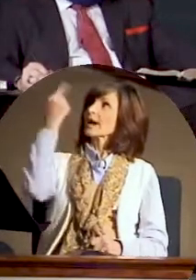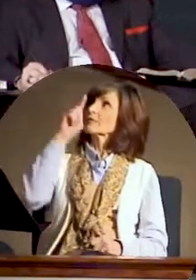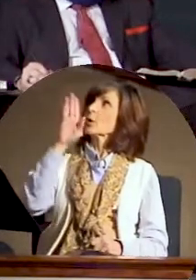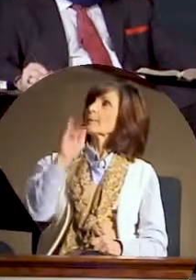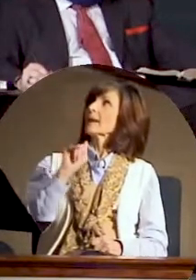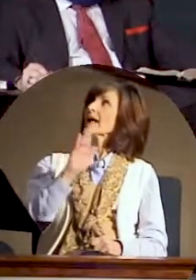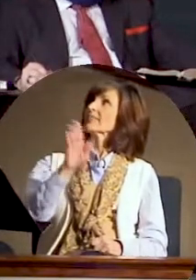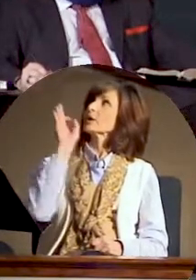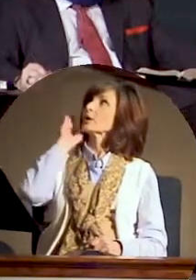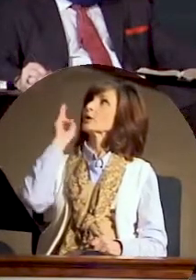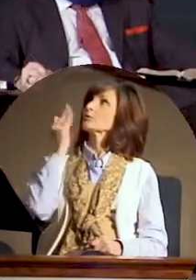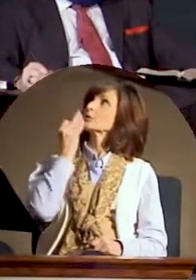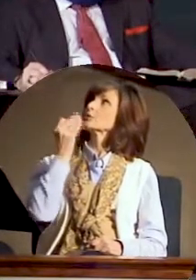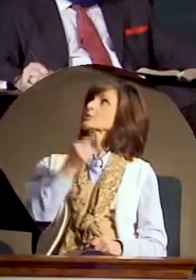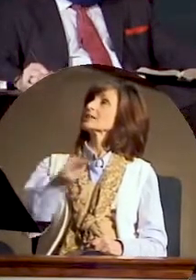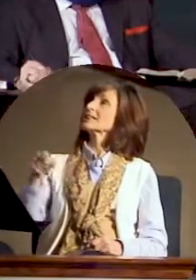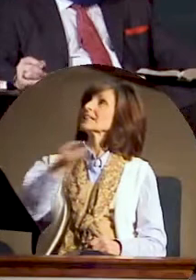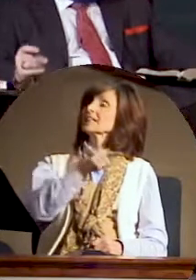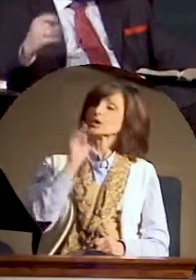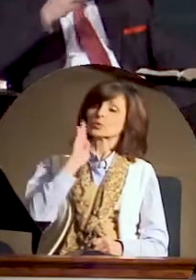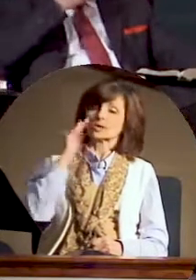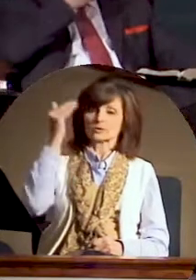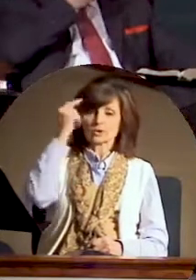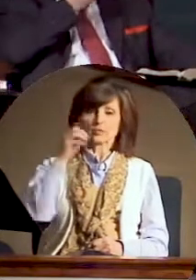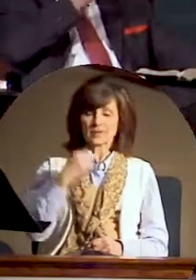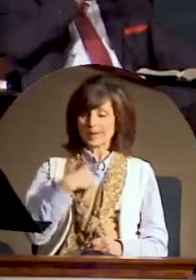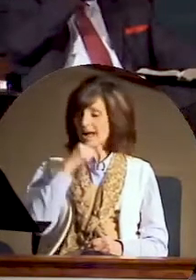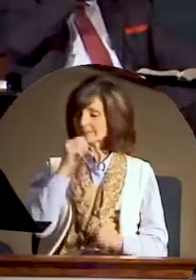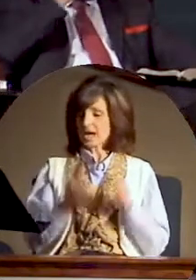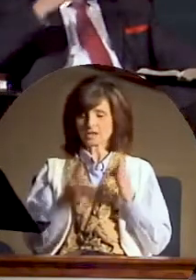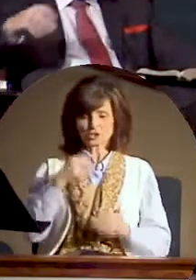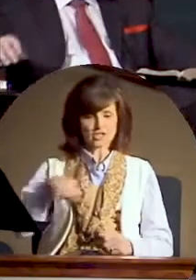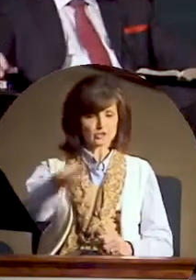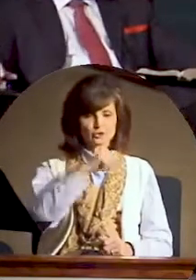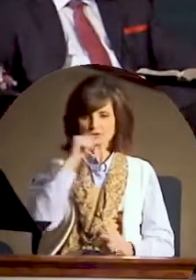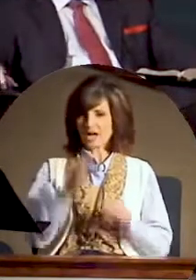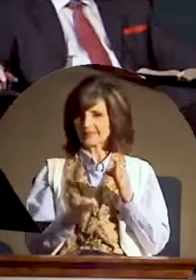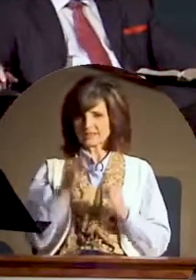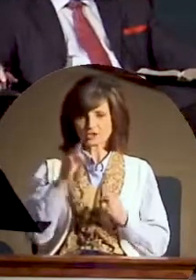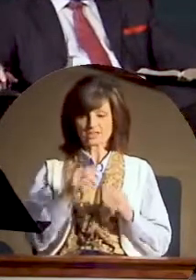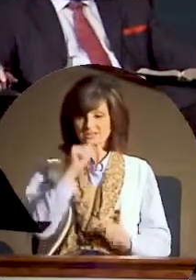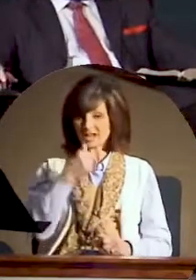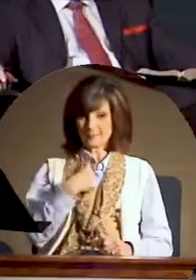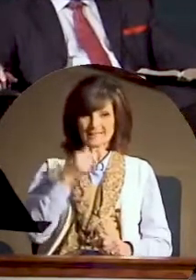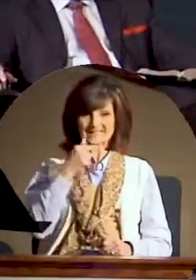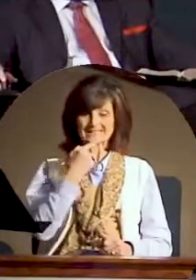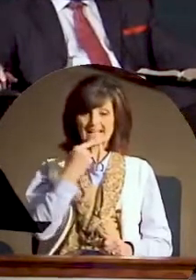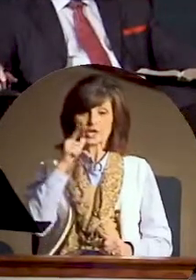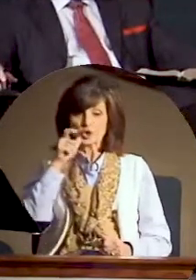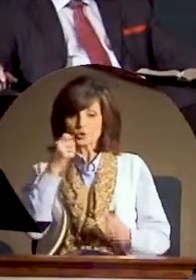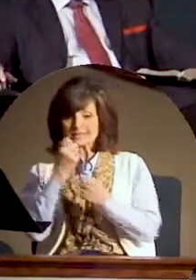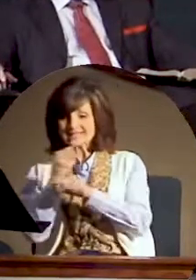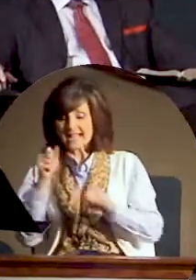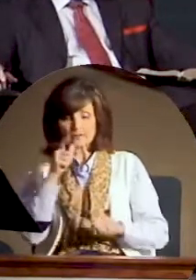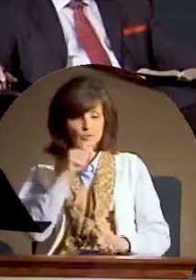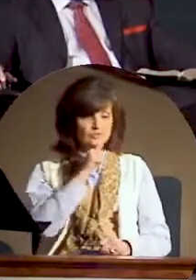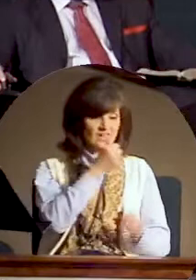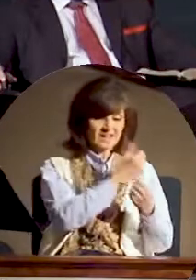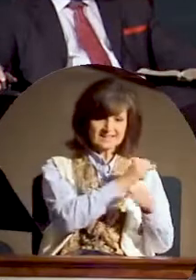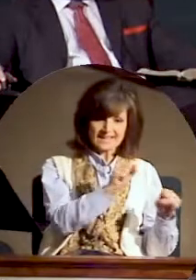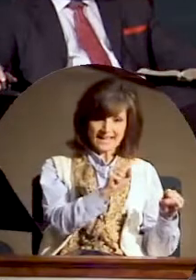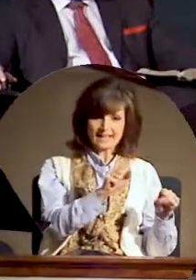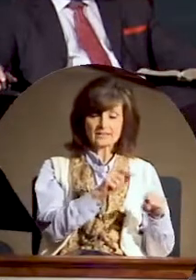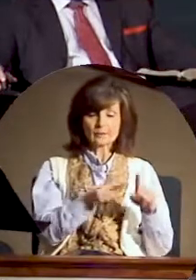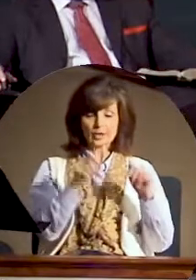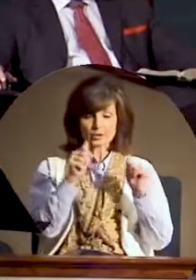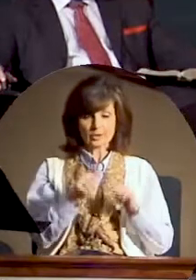you'll know them. You'll know them. I'm not the judge. You're not the judge. It's not up to me to say who's saved, who's not saved. But I tell you